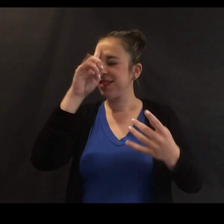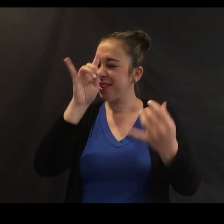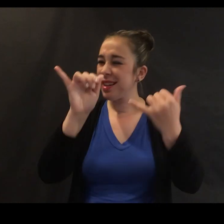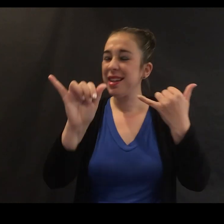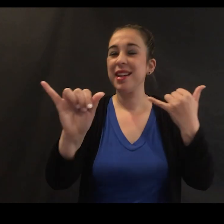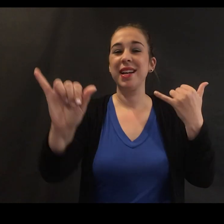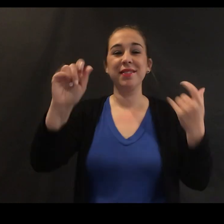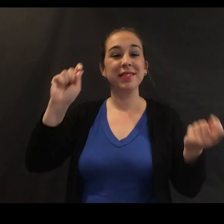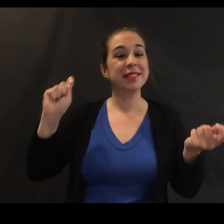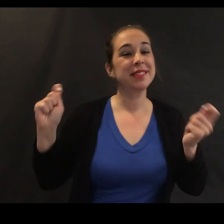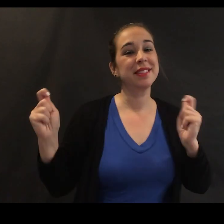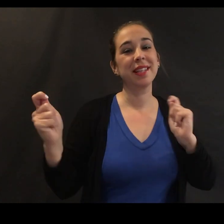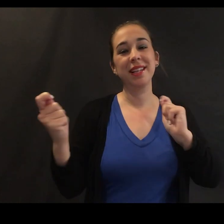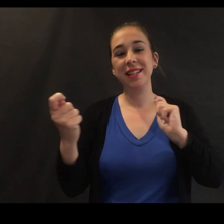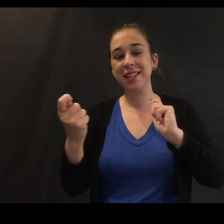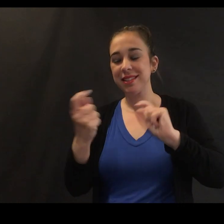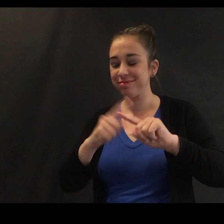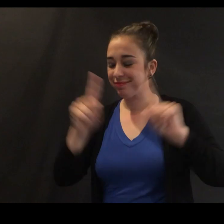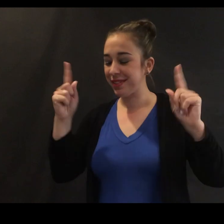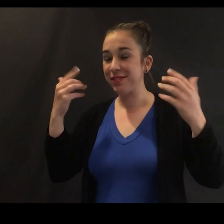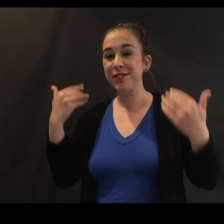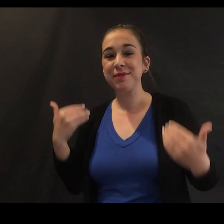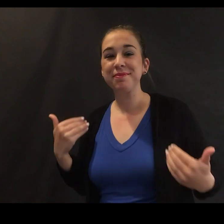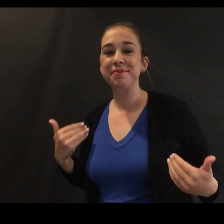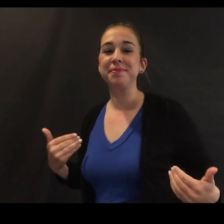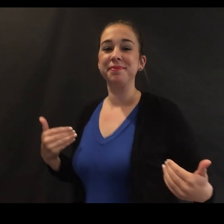forever changed.